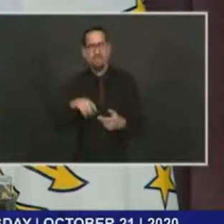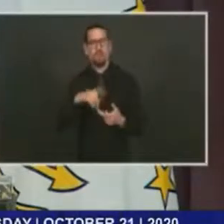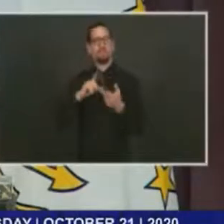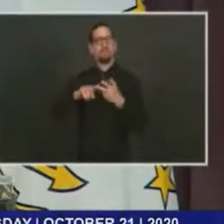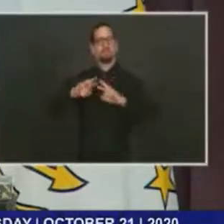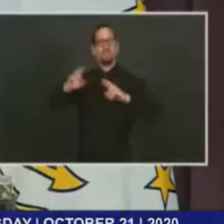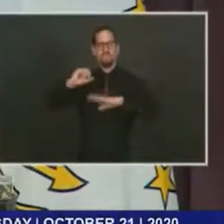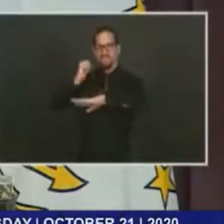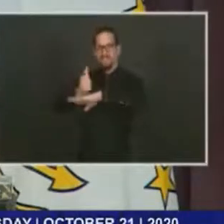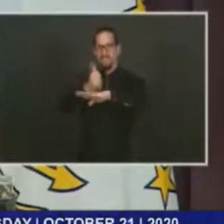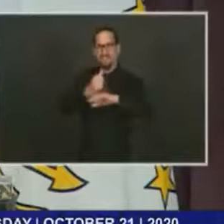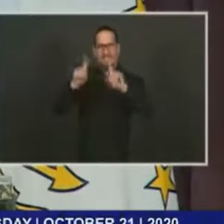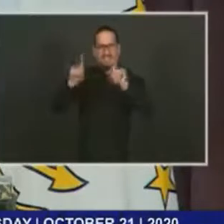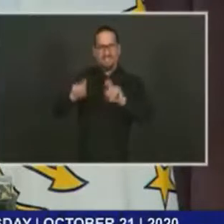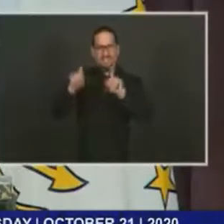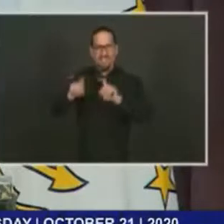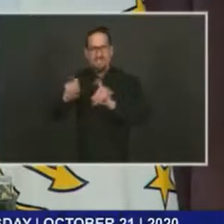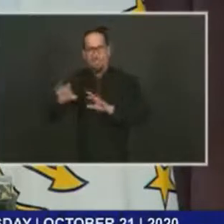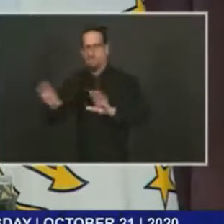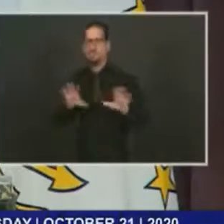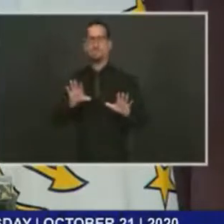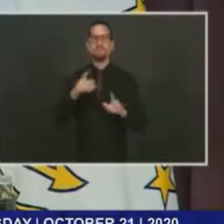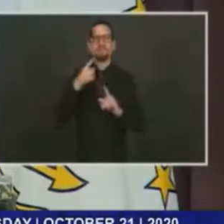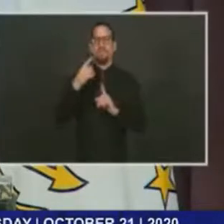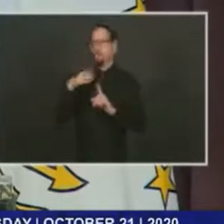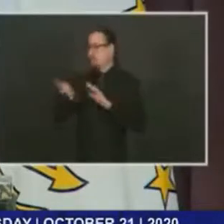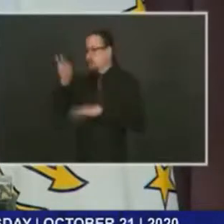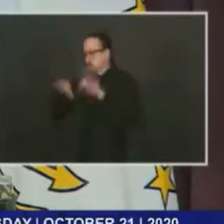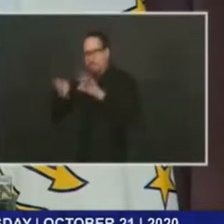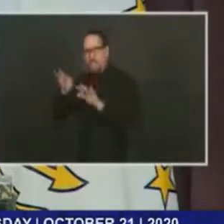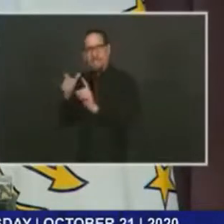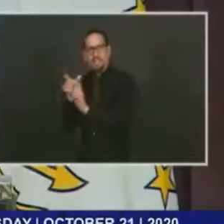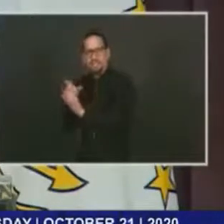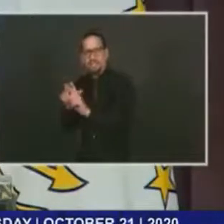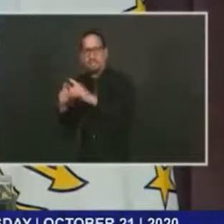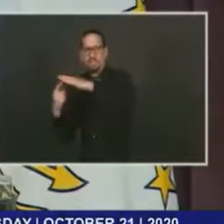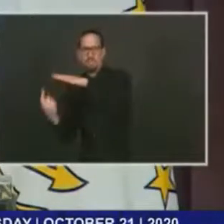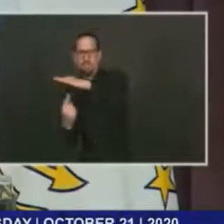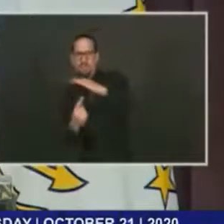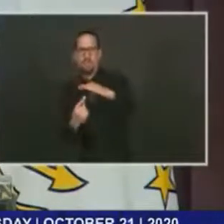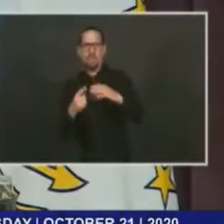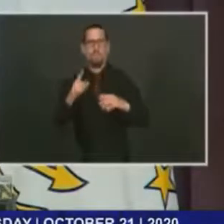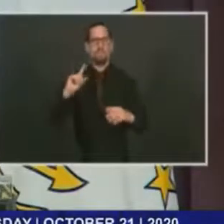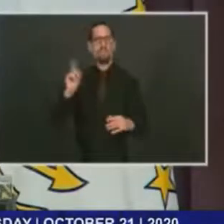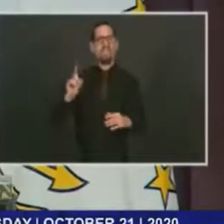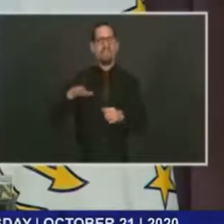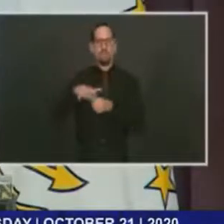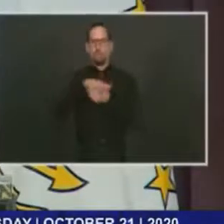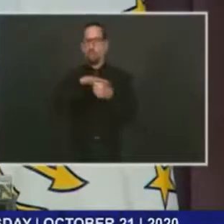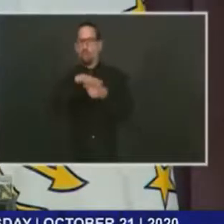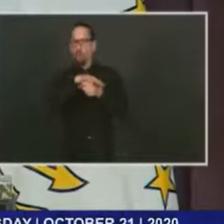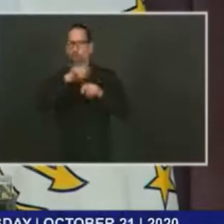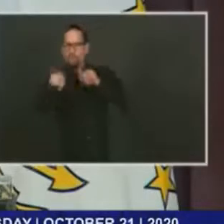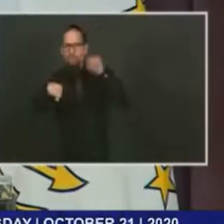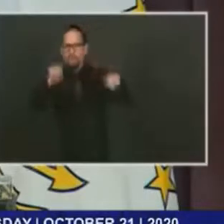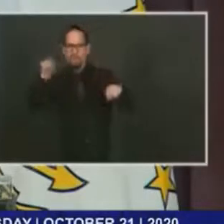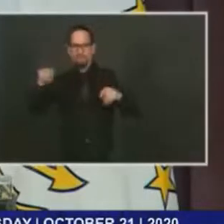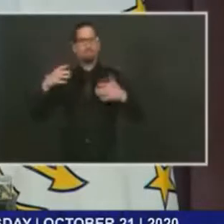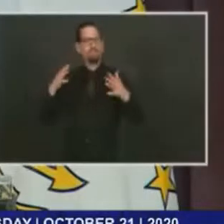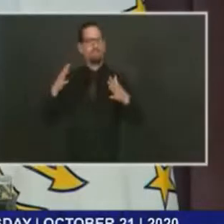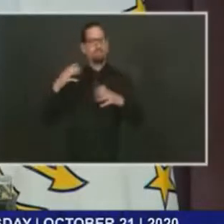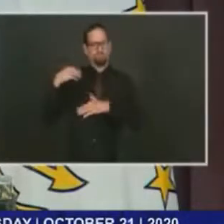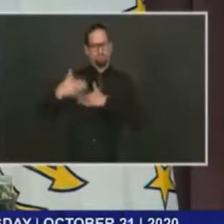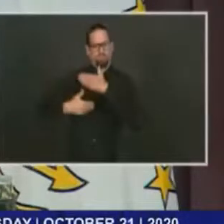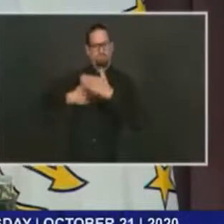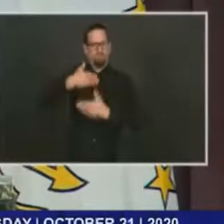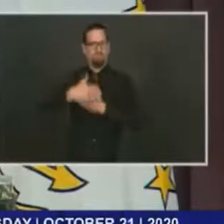of the problems. This isn't the spring. We know what we're doing now. We know where the cases are. We can pinpoint the problem. But we have to take